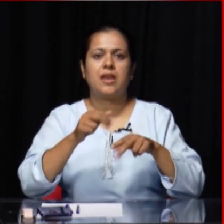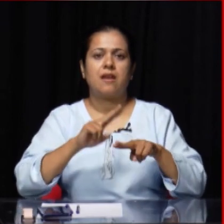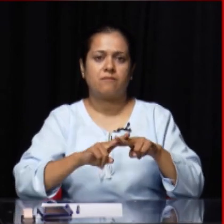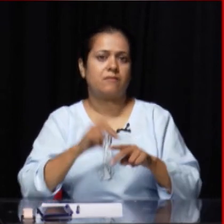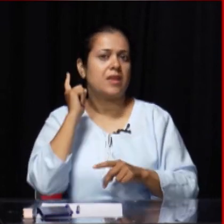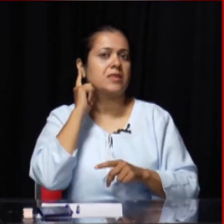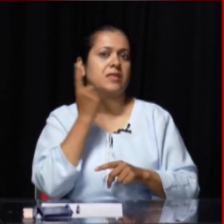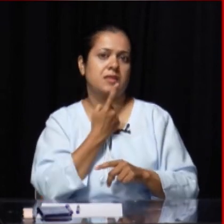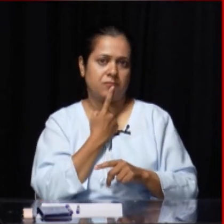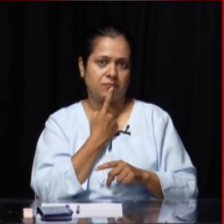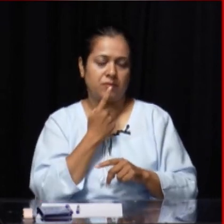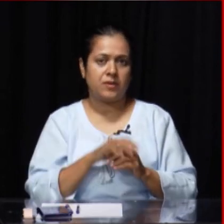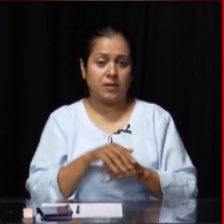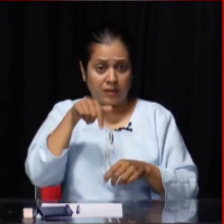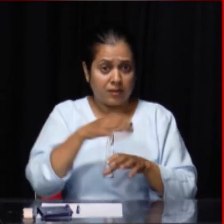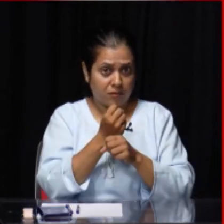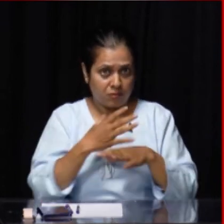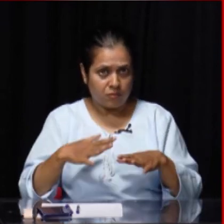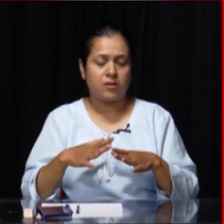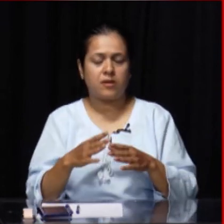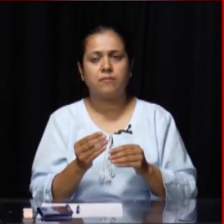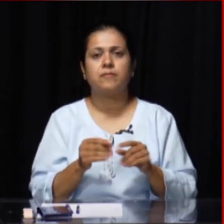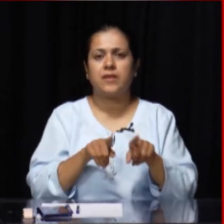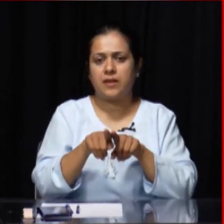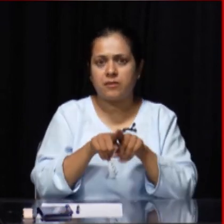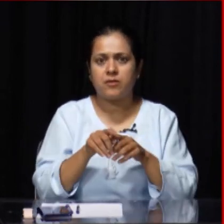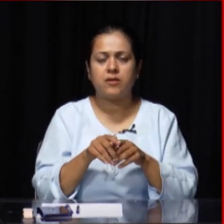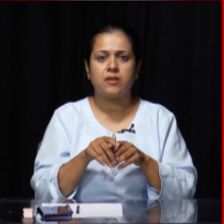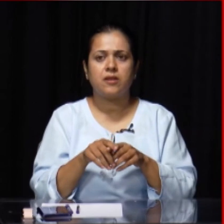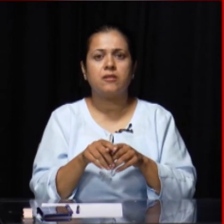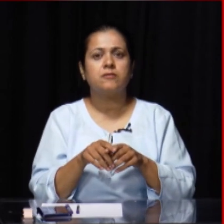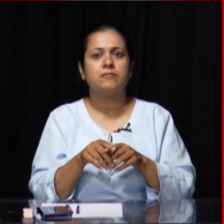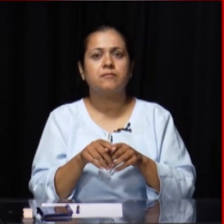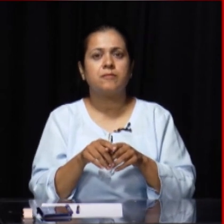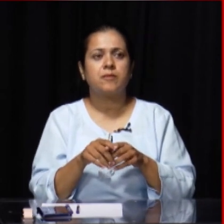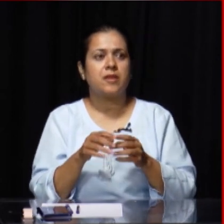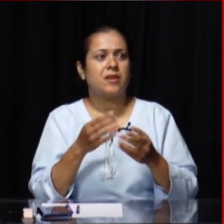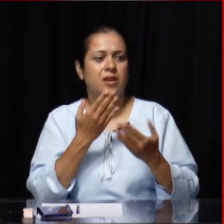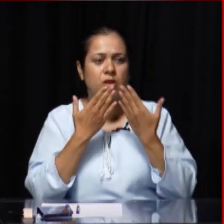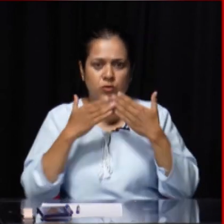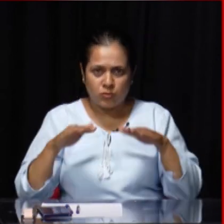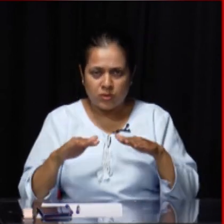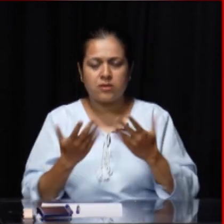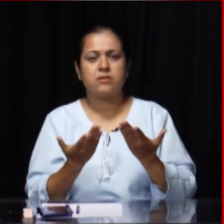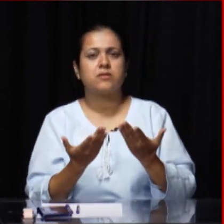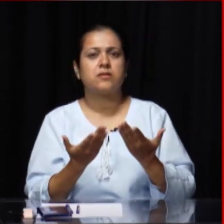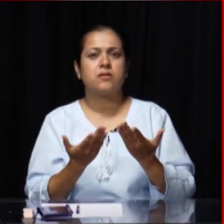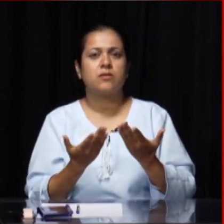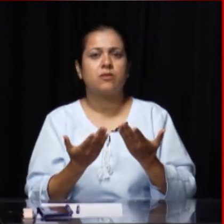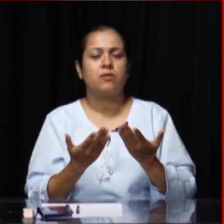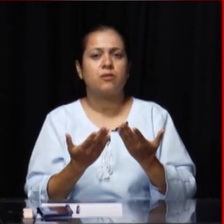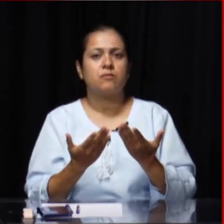hearing impaired. Now in Goa, for instance, we may be having, including students and other